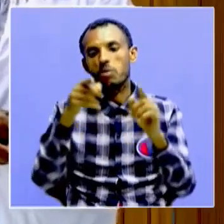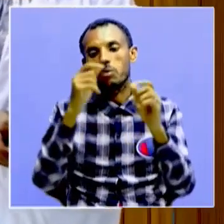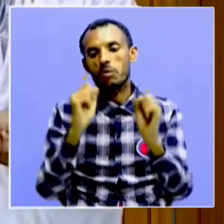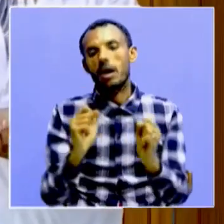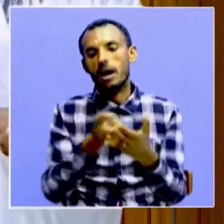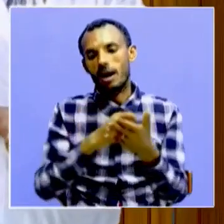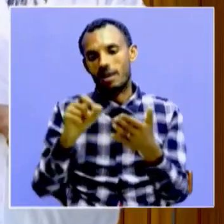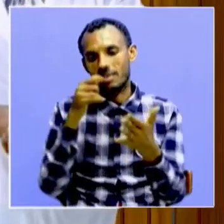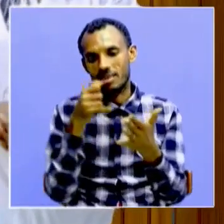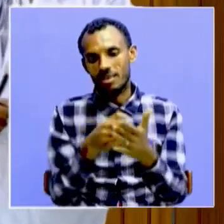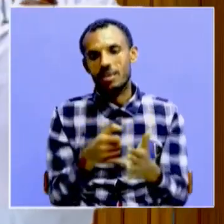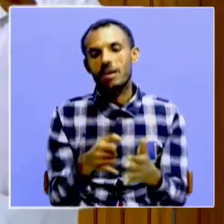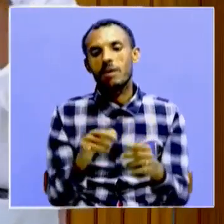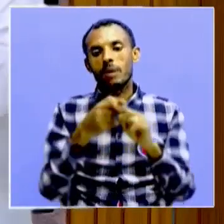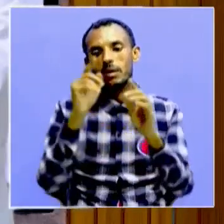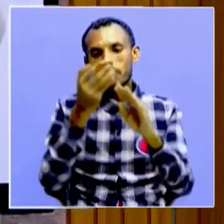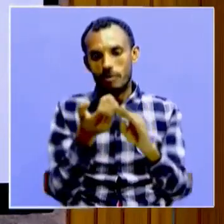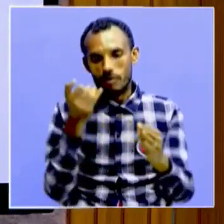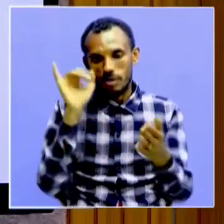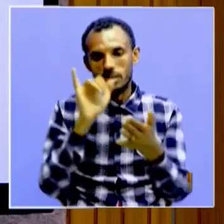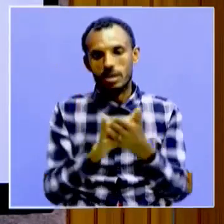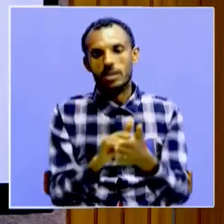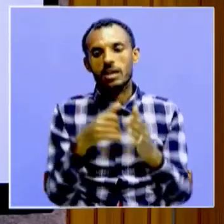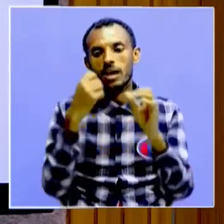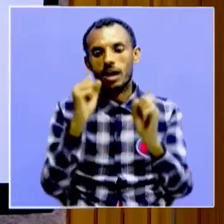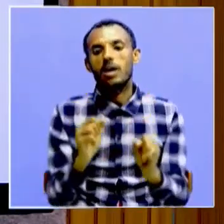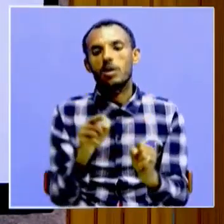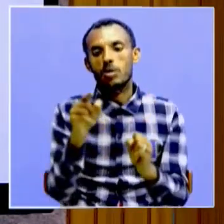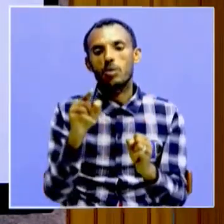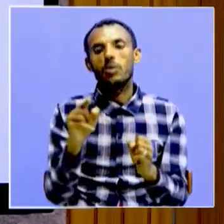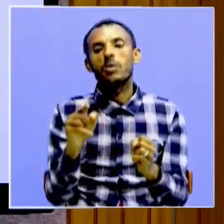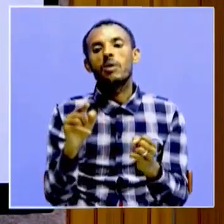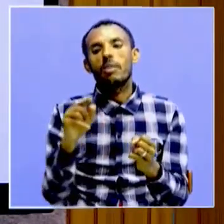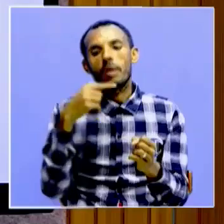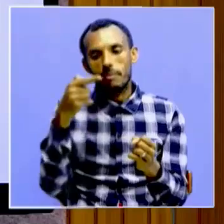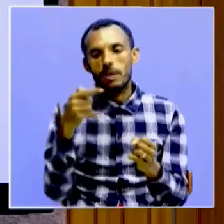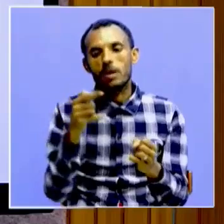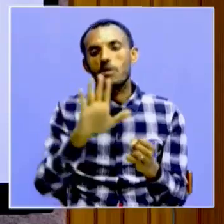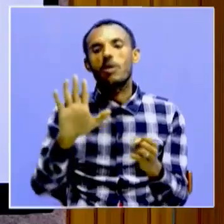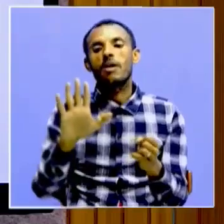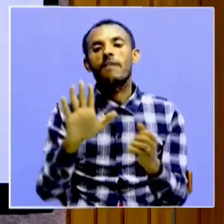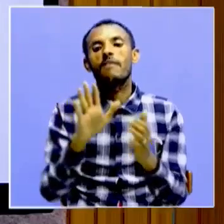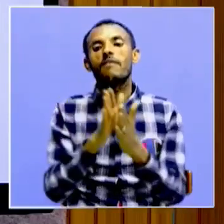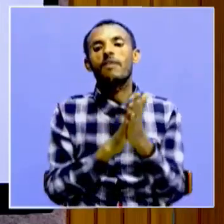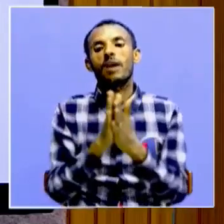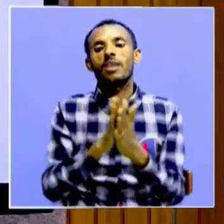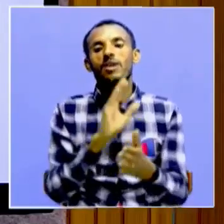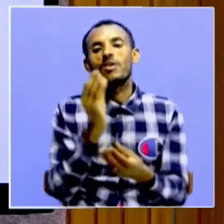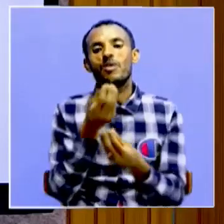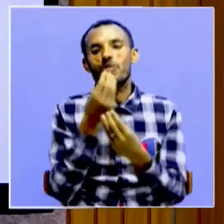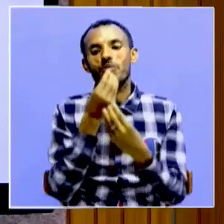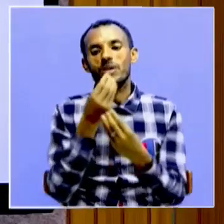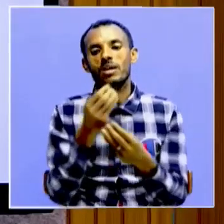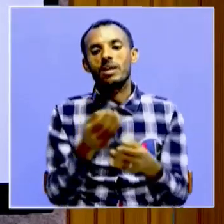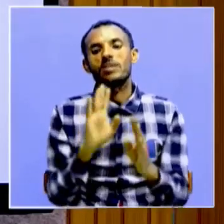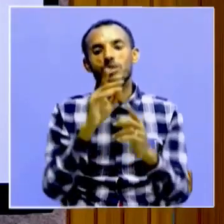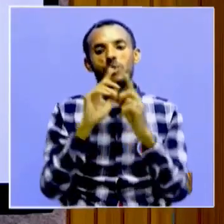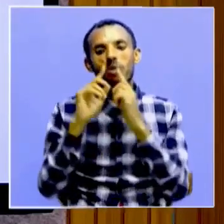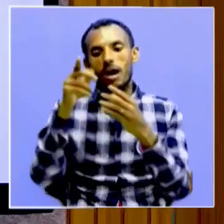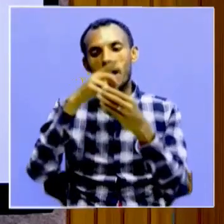that. But before that, can you tell me your favorite food? What is your favorite food? Let's talk about that.